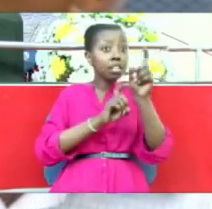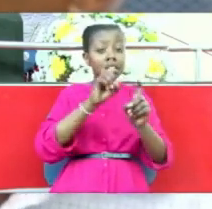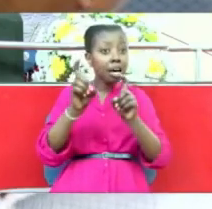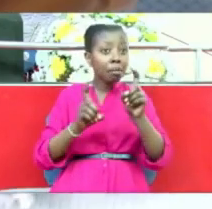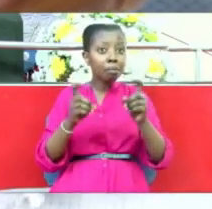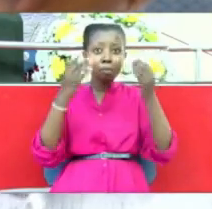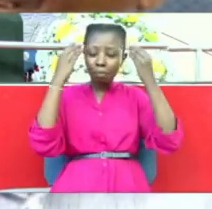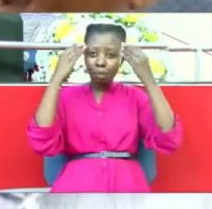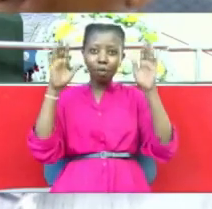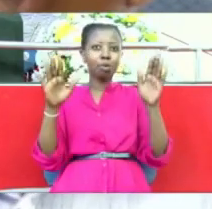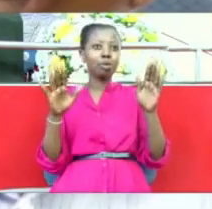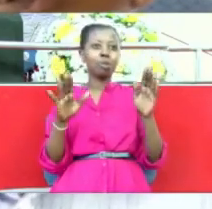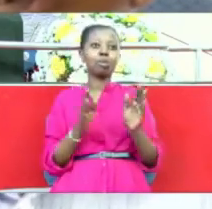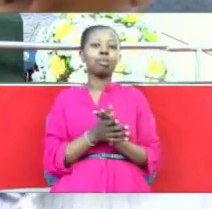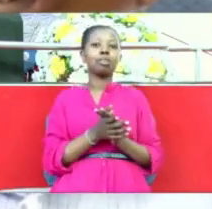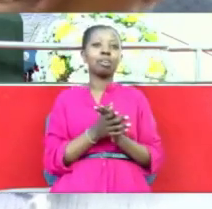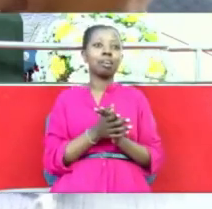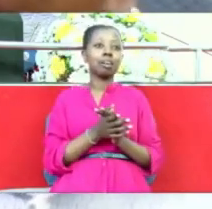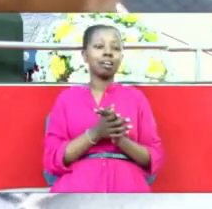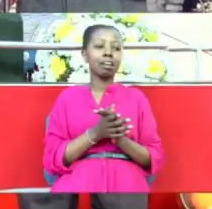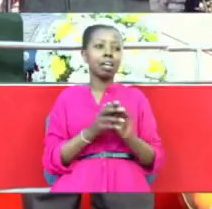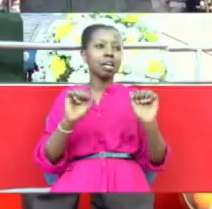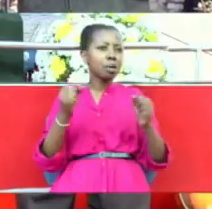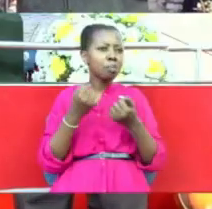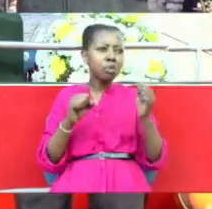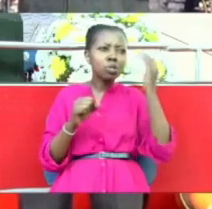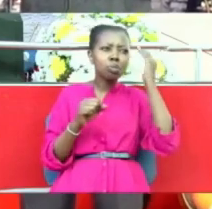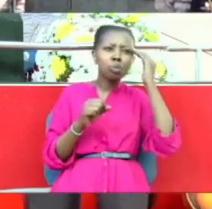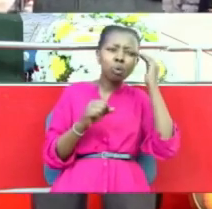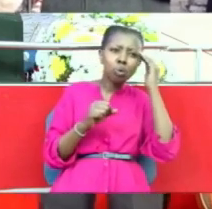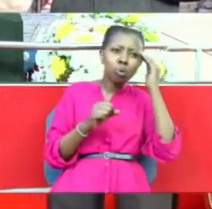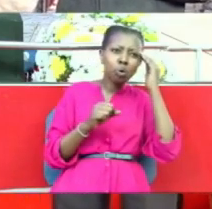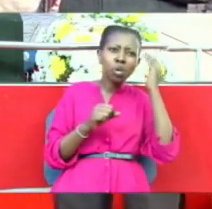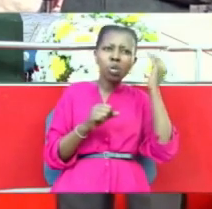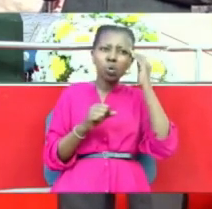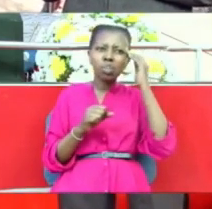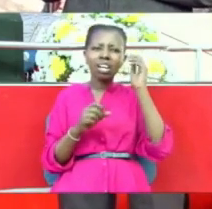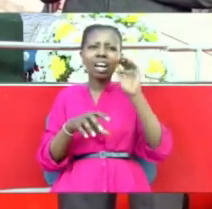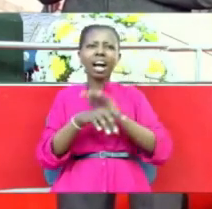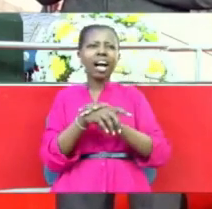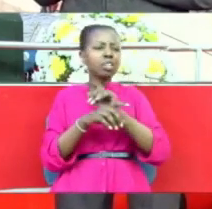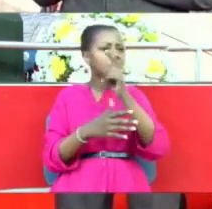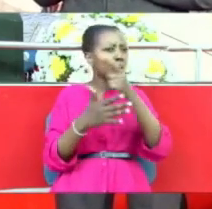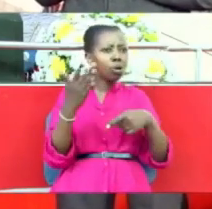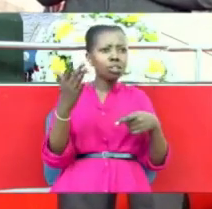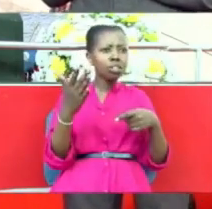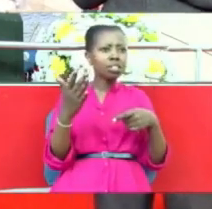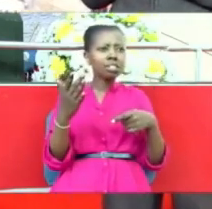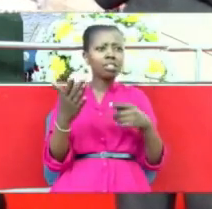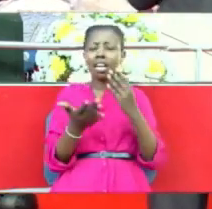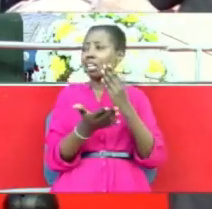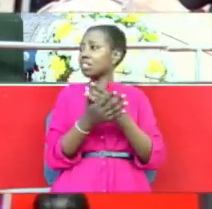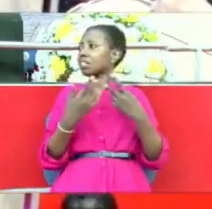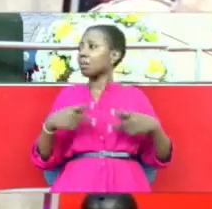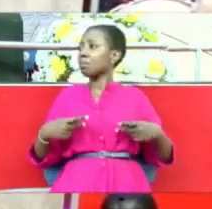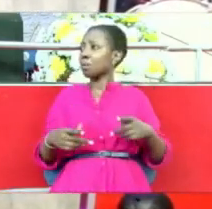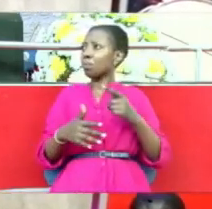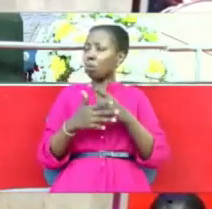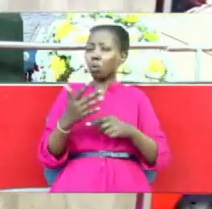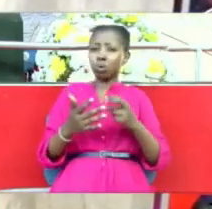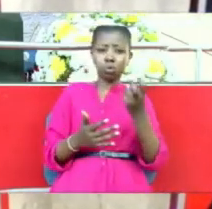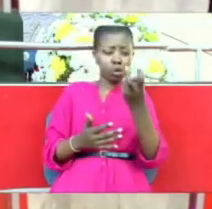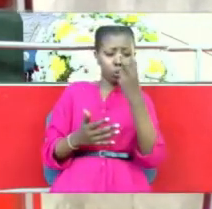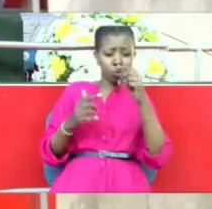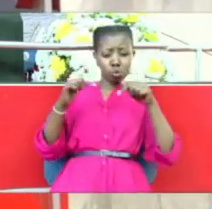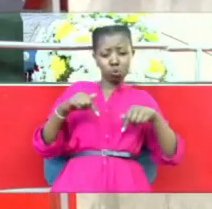Sikuambii. Hakuambii. Unafikiria alipata nini? You know, some of us, what we look today